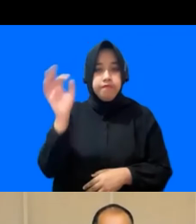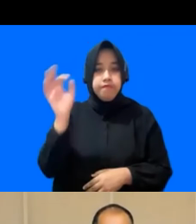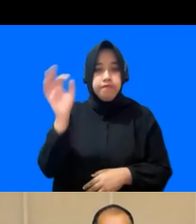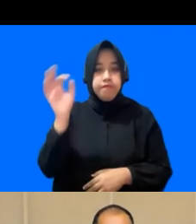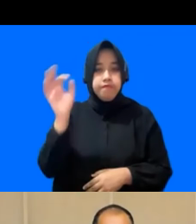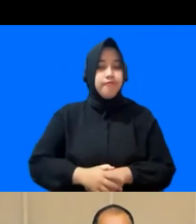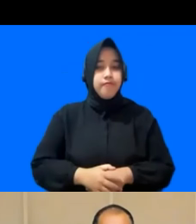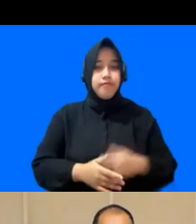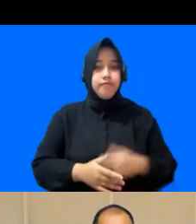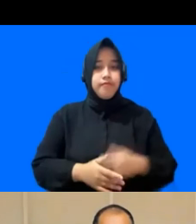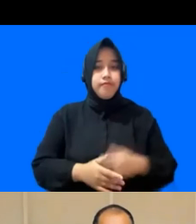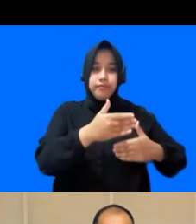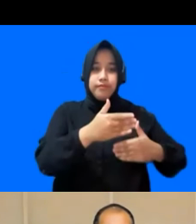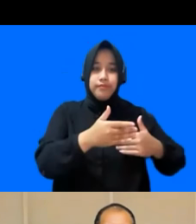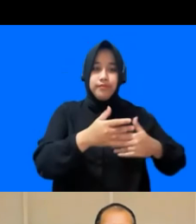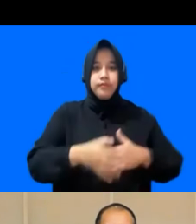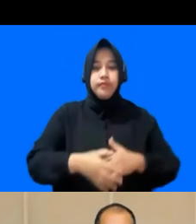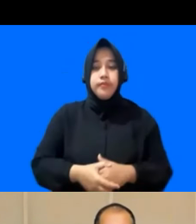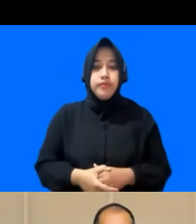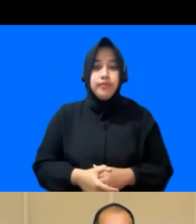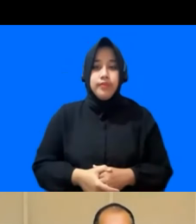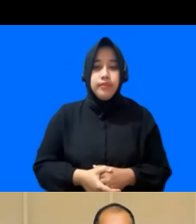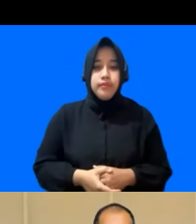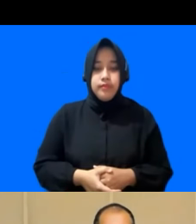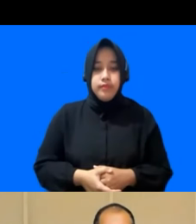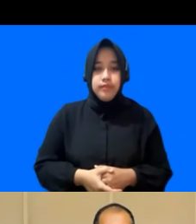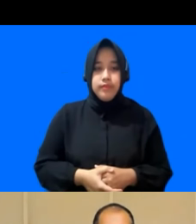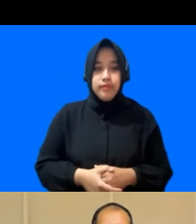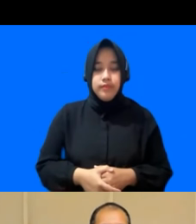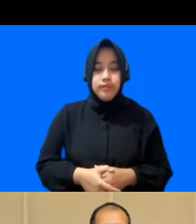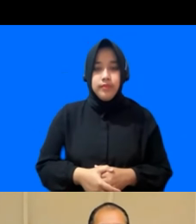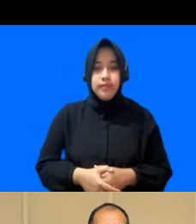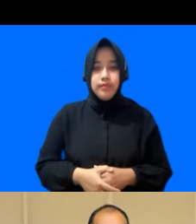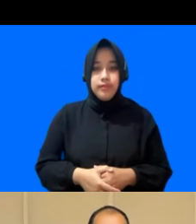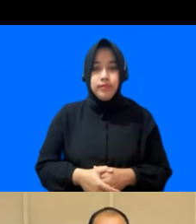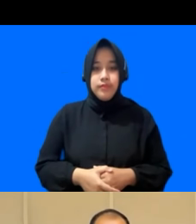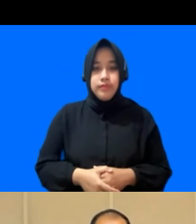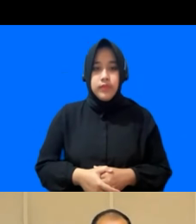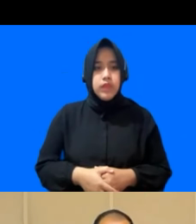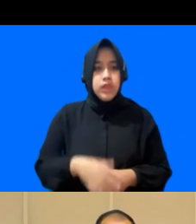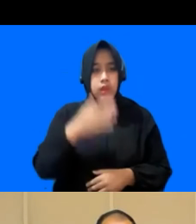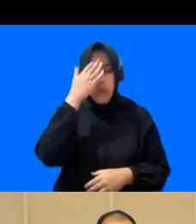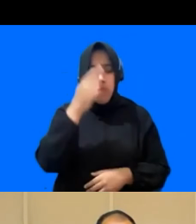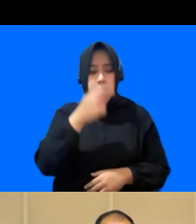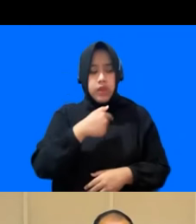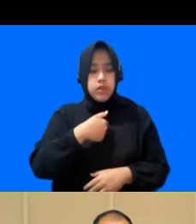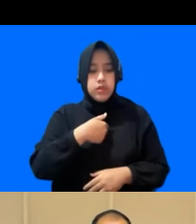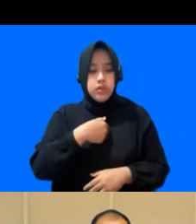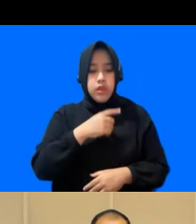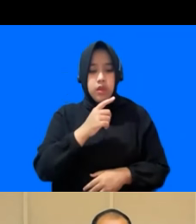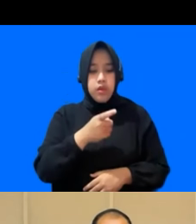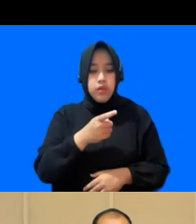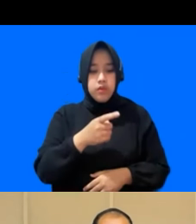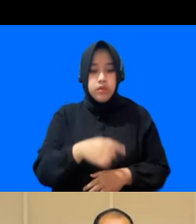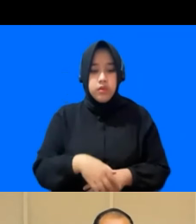yes, next slide, please. Next slide. Go on, please. So the reason